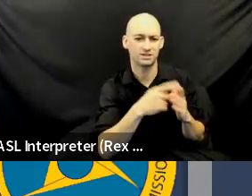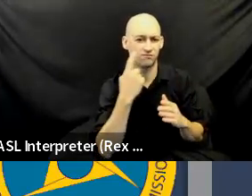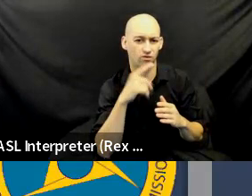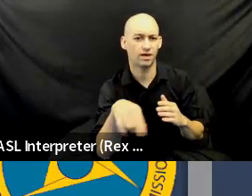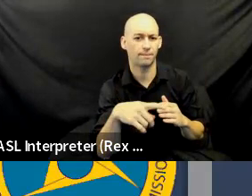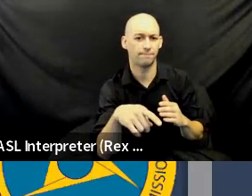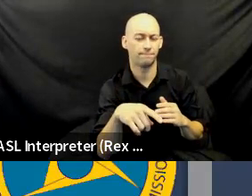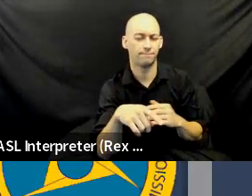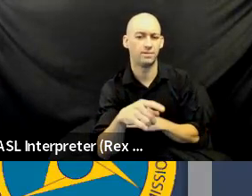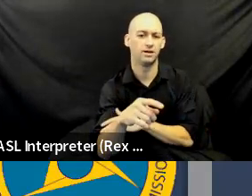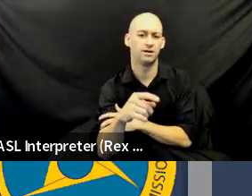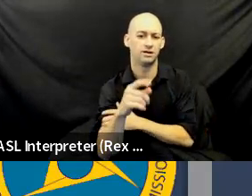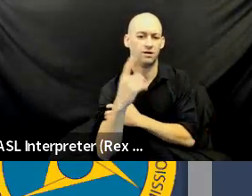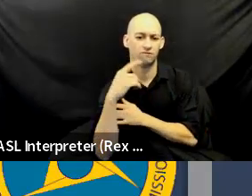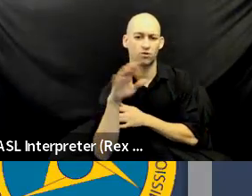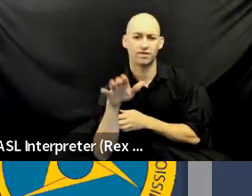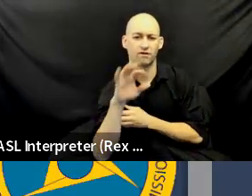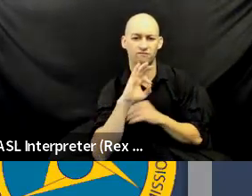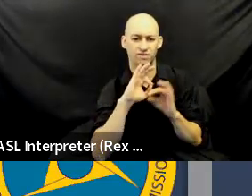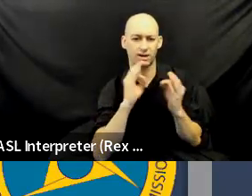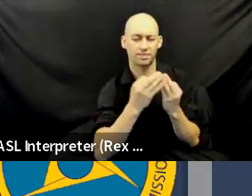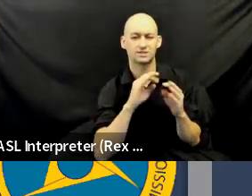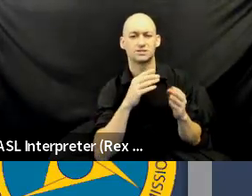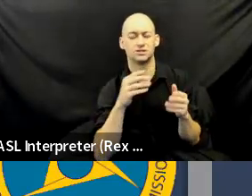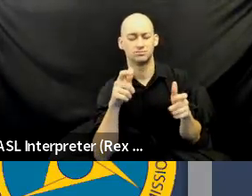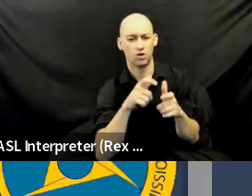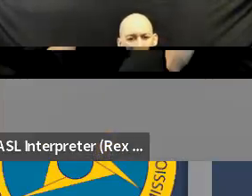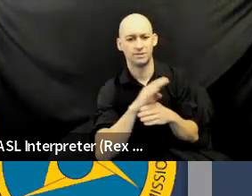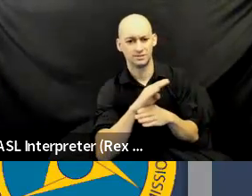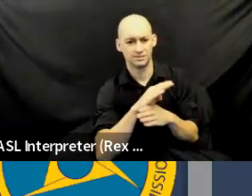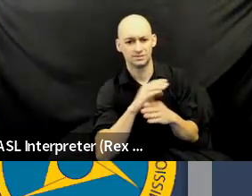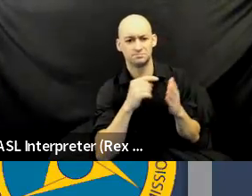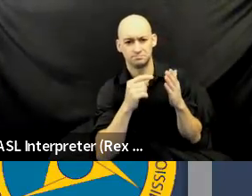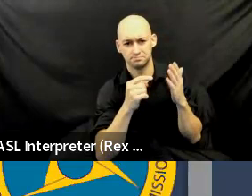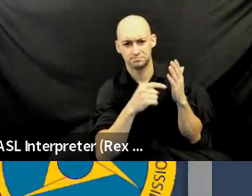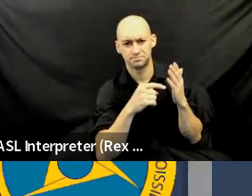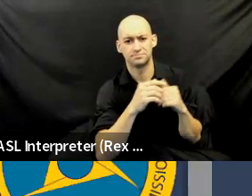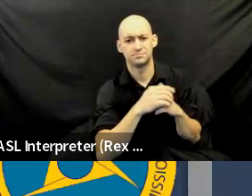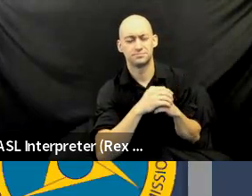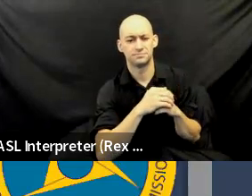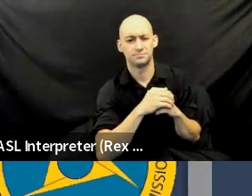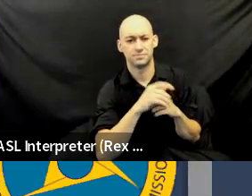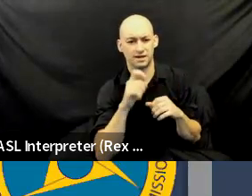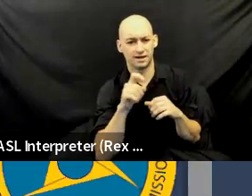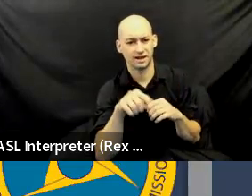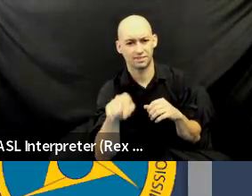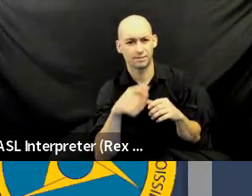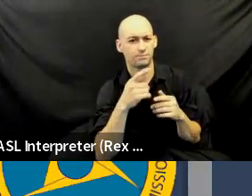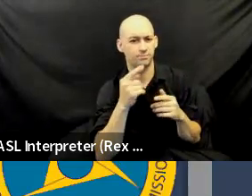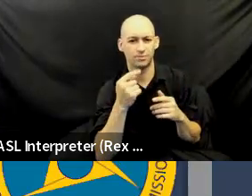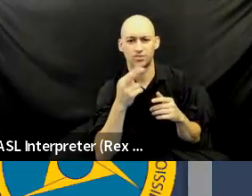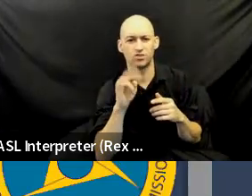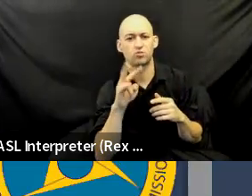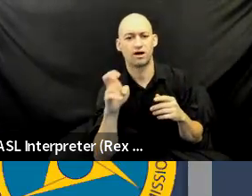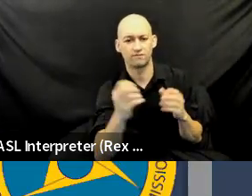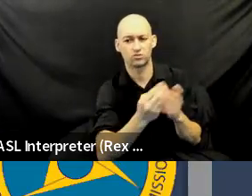families, to small businesses, to communities that all exist in this area and need them to thrive. Thank you.